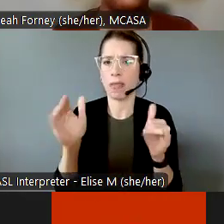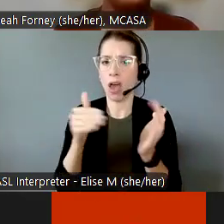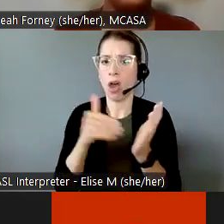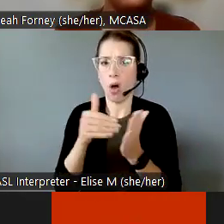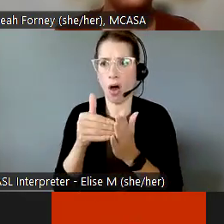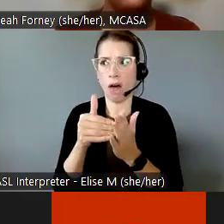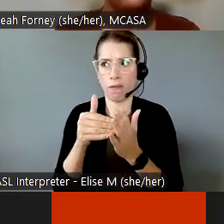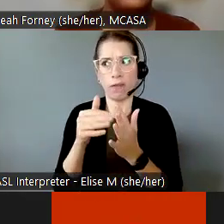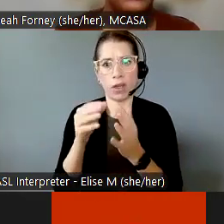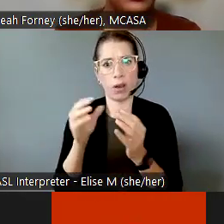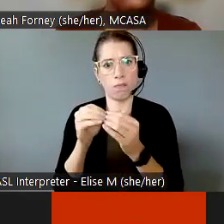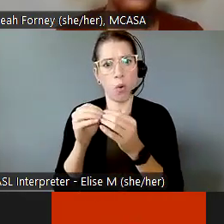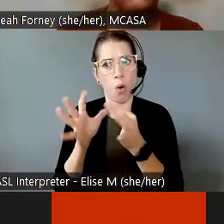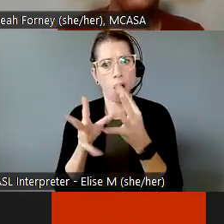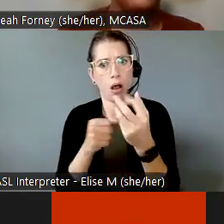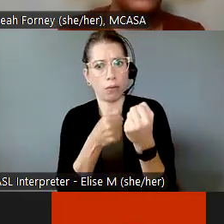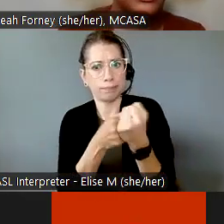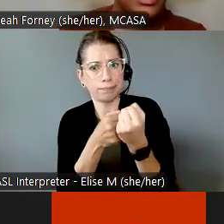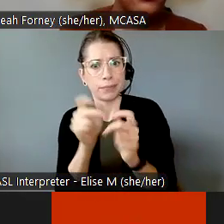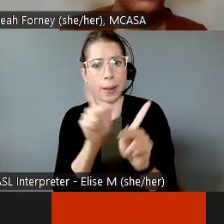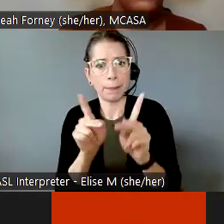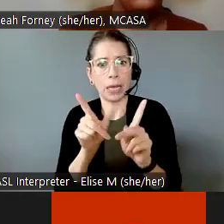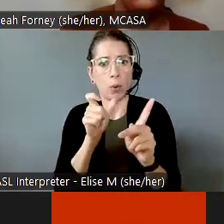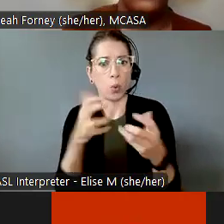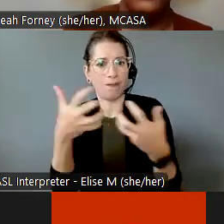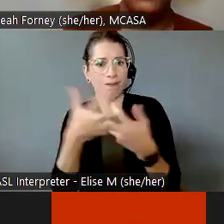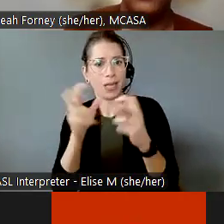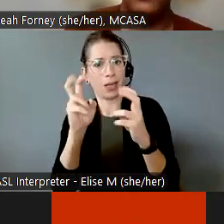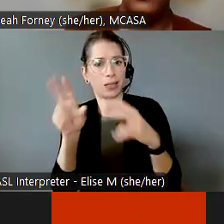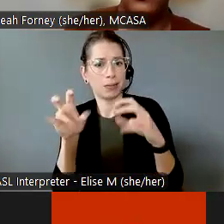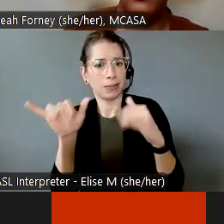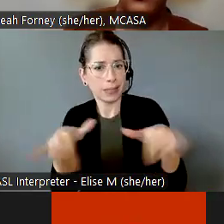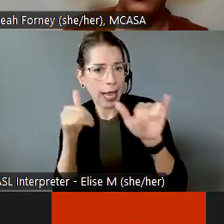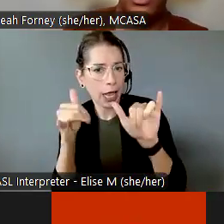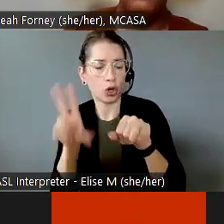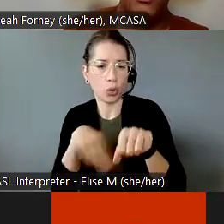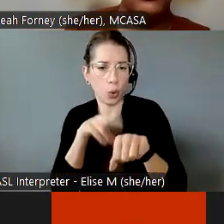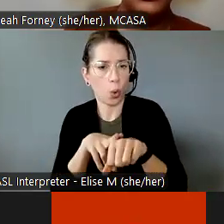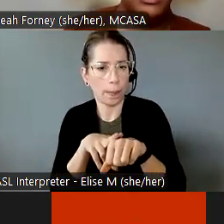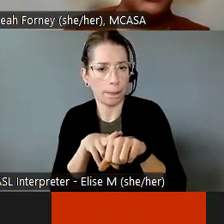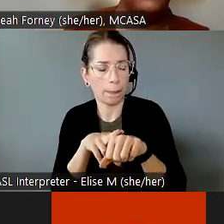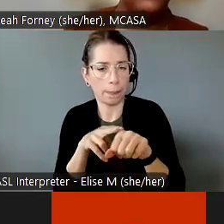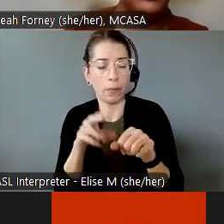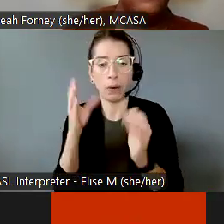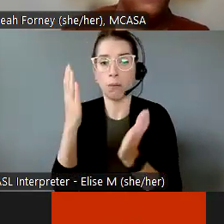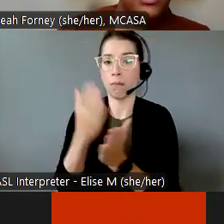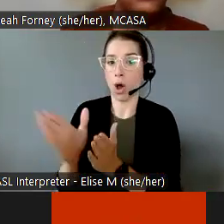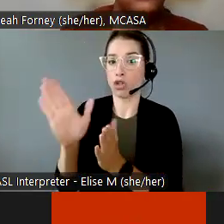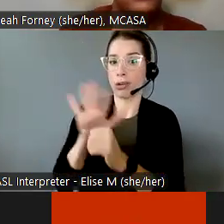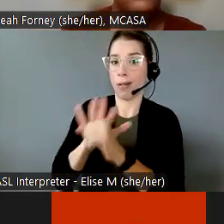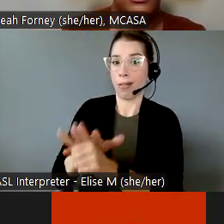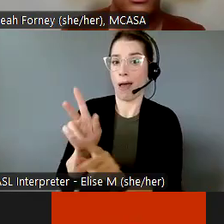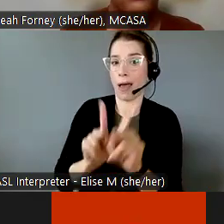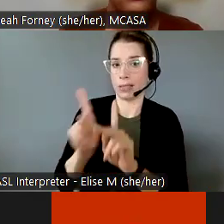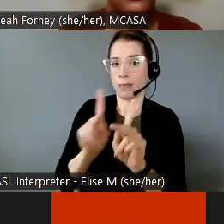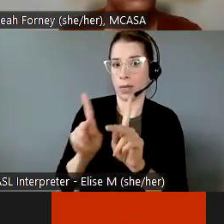favor those who align with the standard, the norm, and marginalize those that fit into